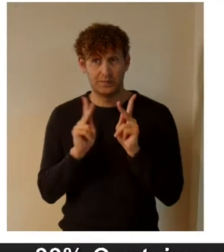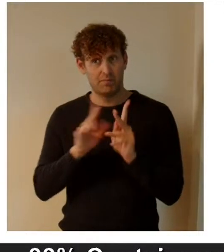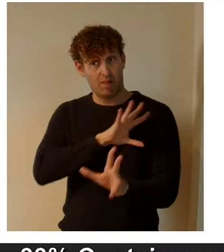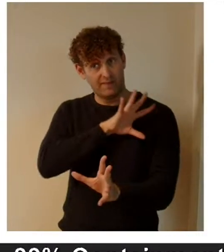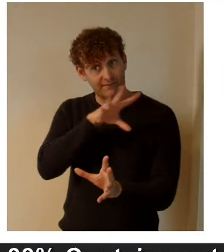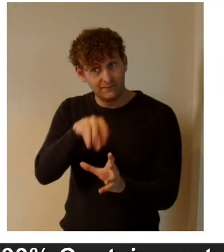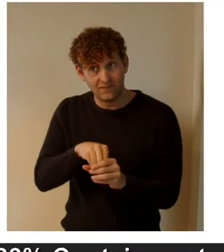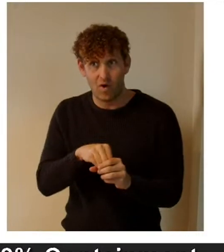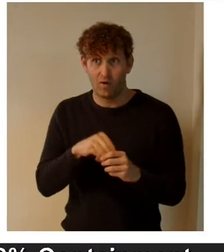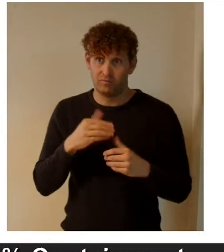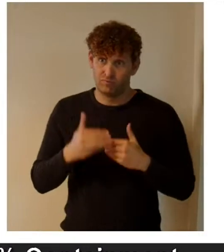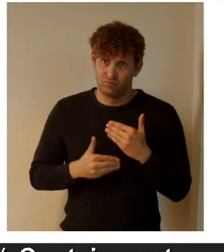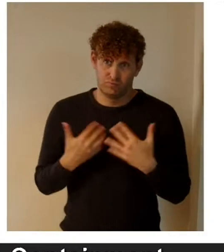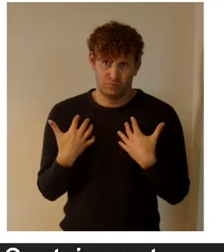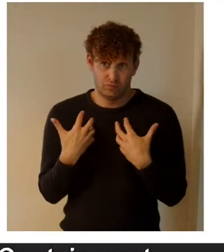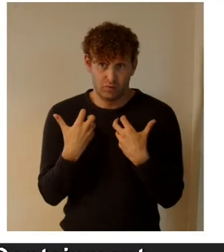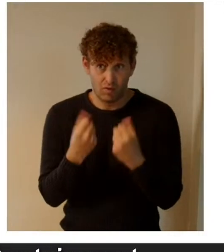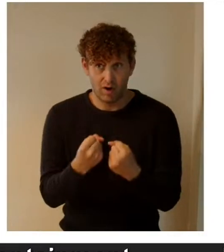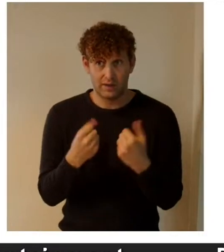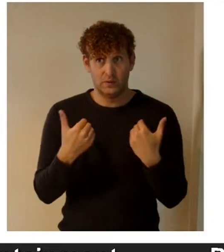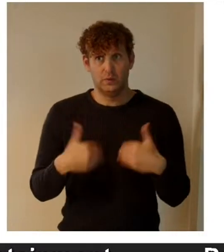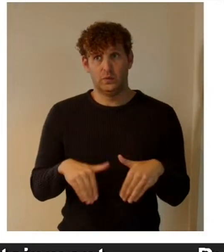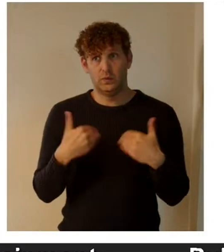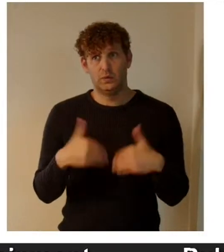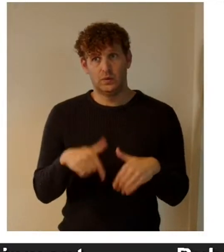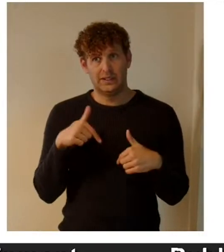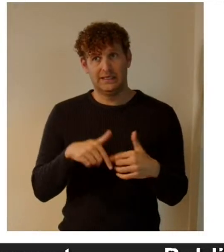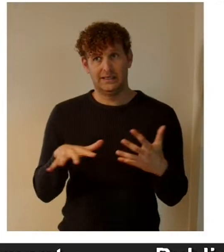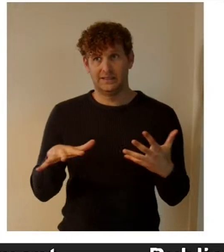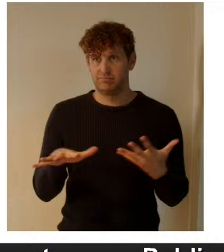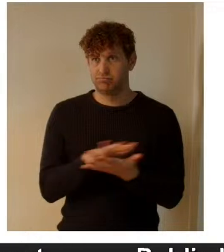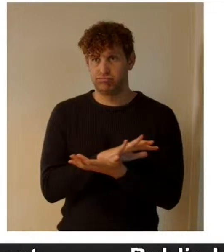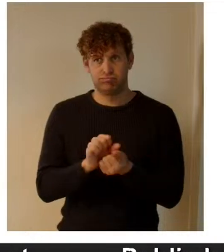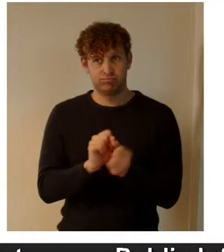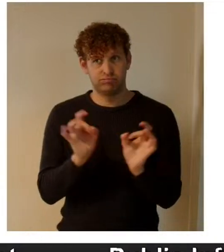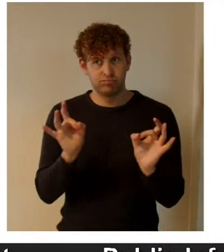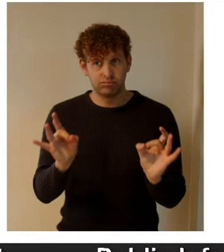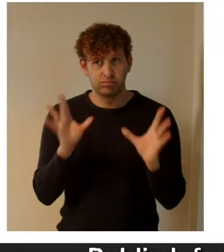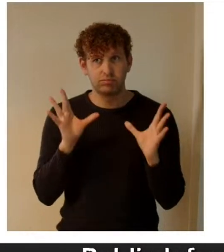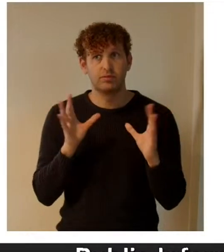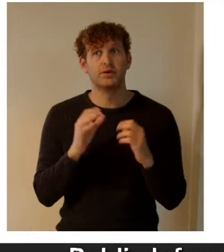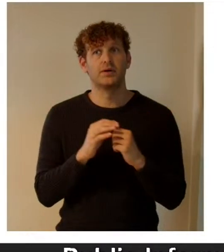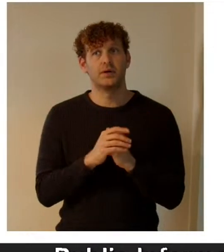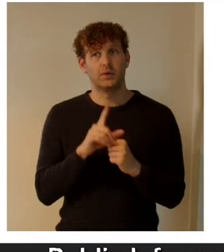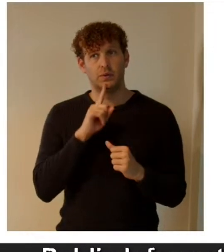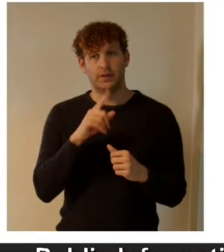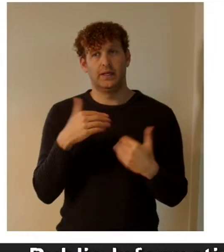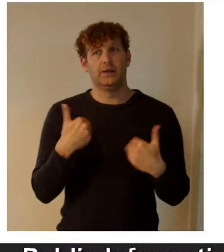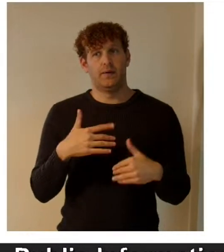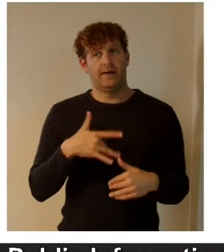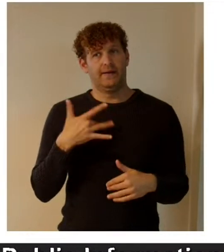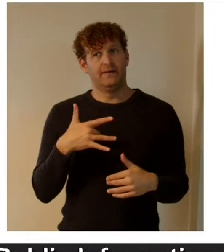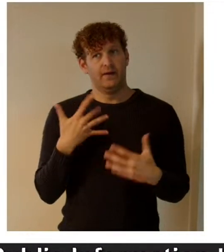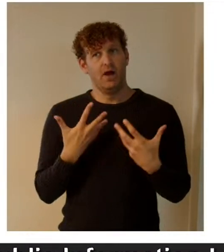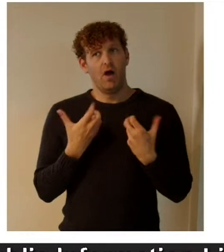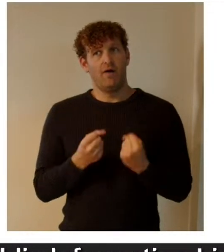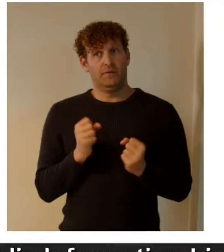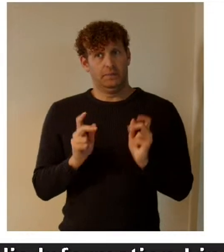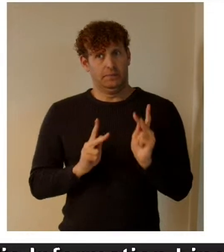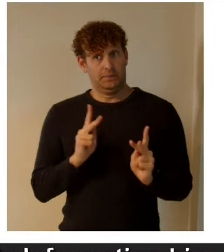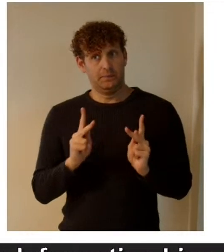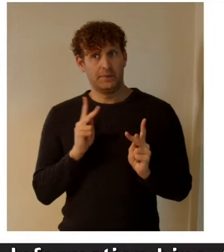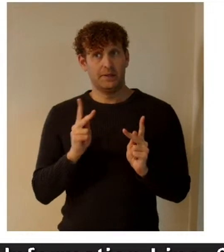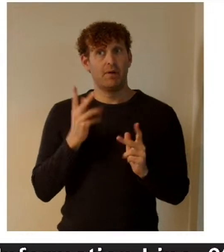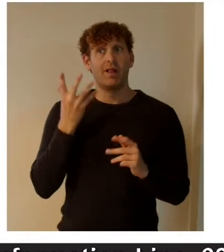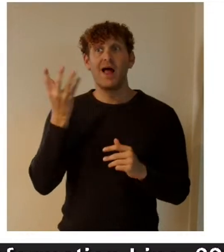full understanding of the degree of devastation we're facing, and I am confident that everyone assembled here and elsewhere is doing everything